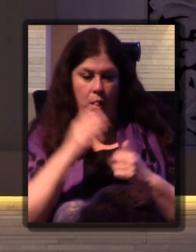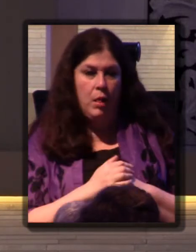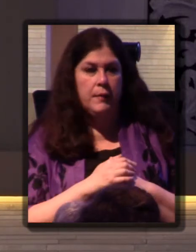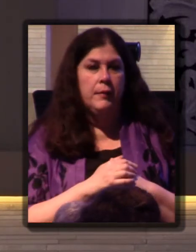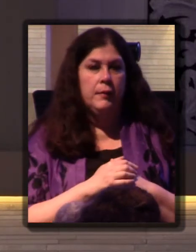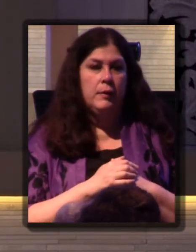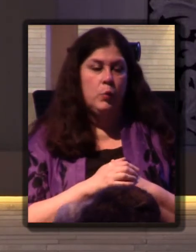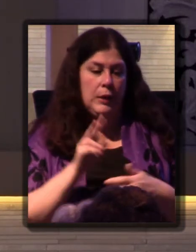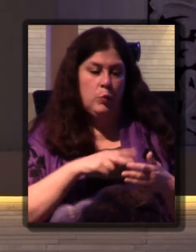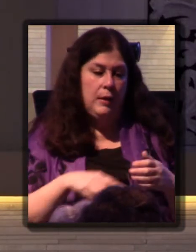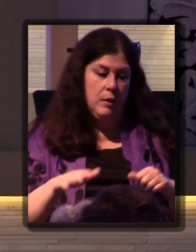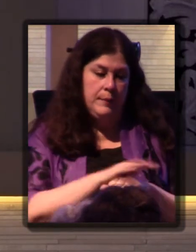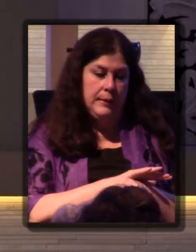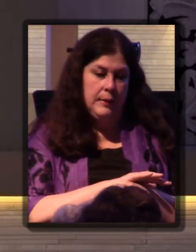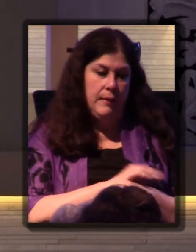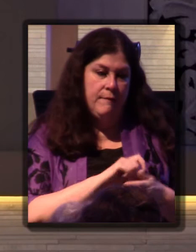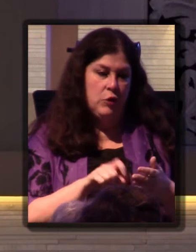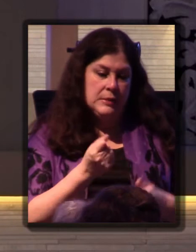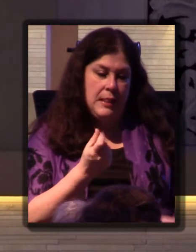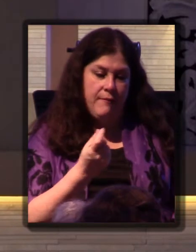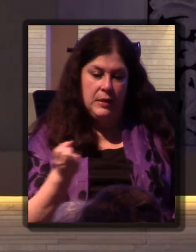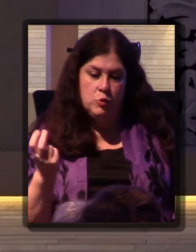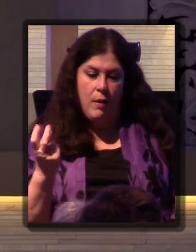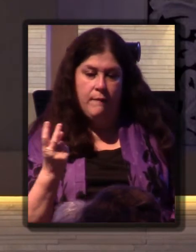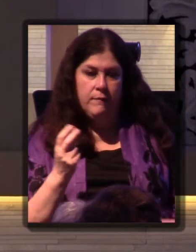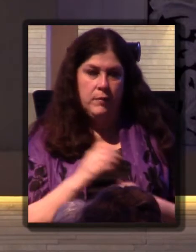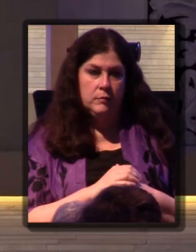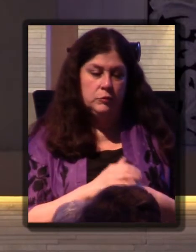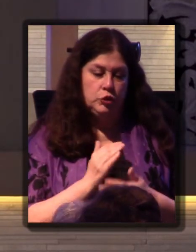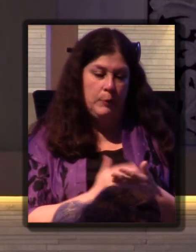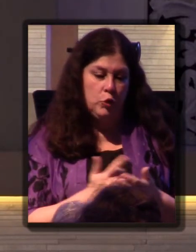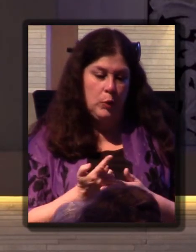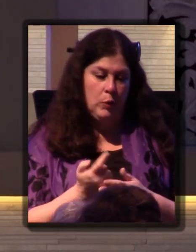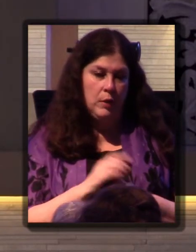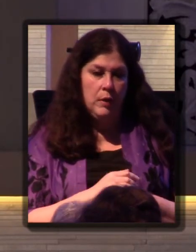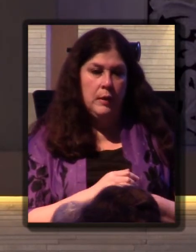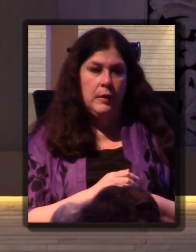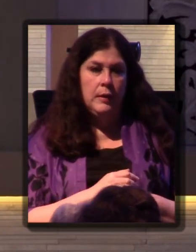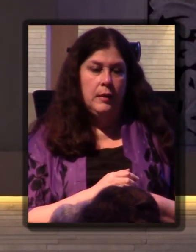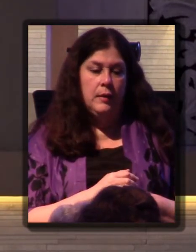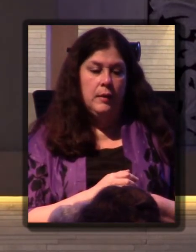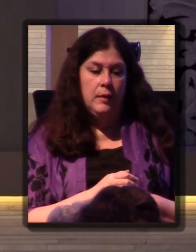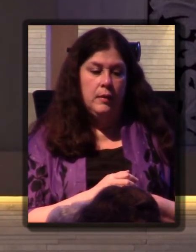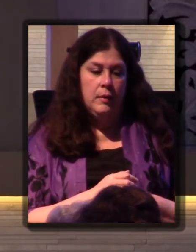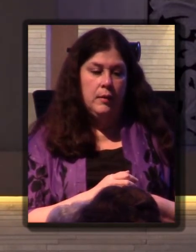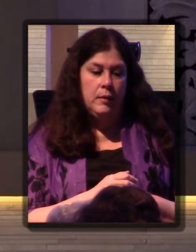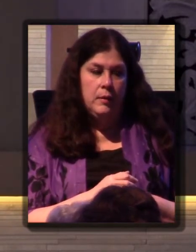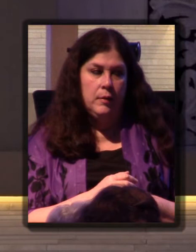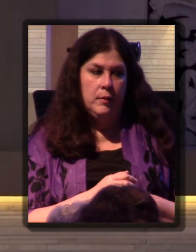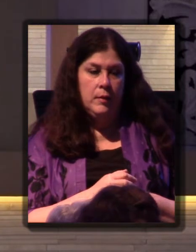oracle, and we can read it in its entirety, verses 11 and 12 in chapter 21. The oracle